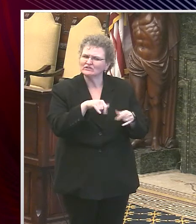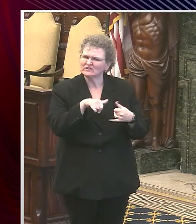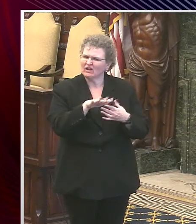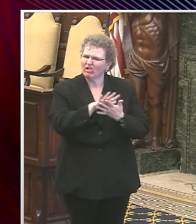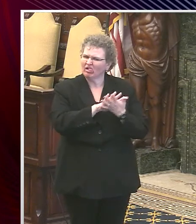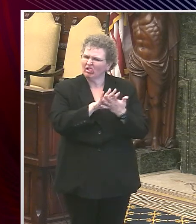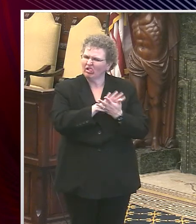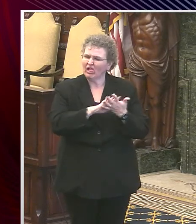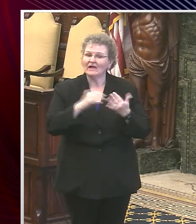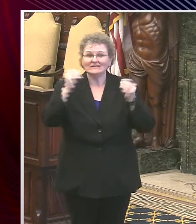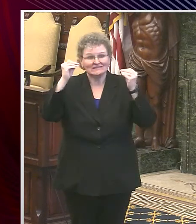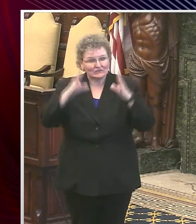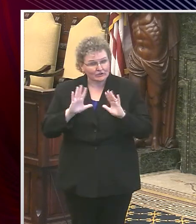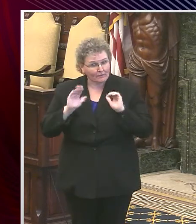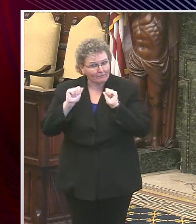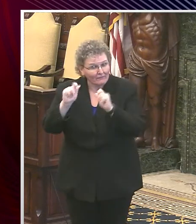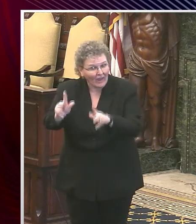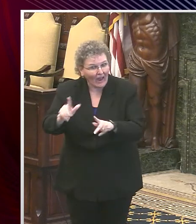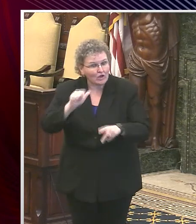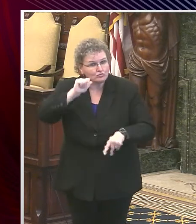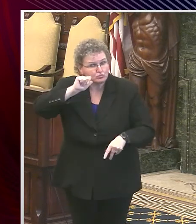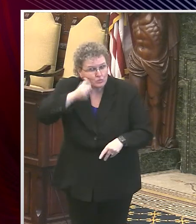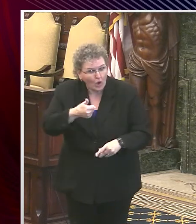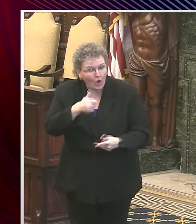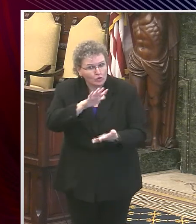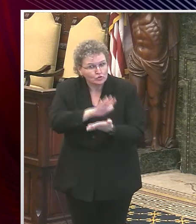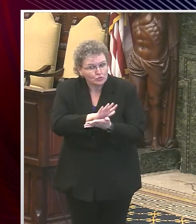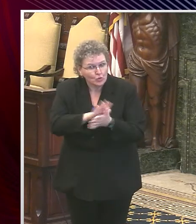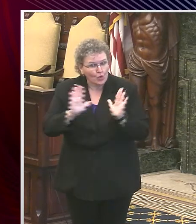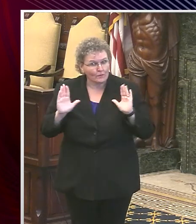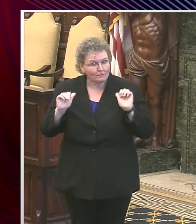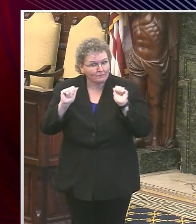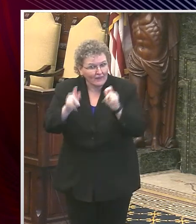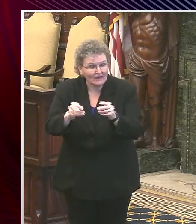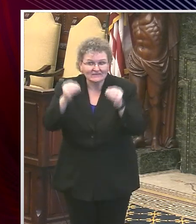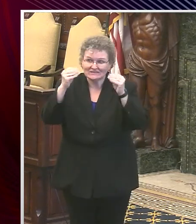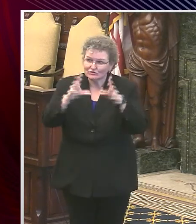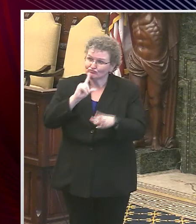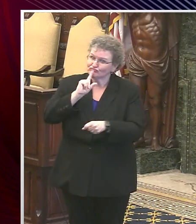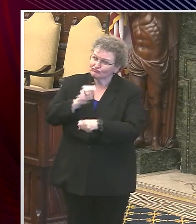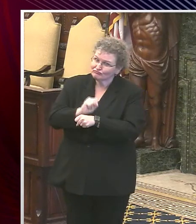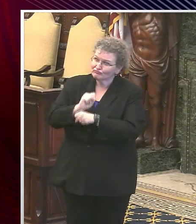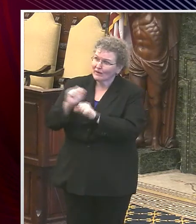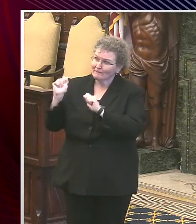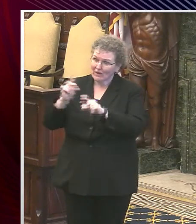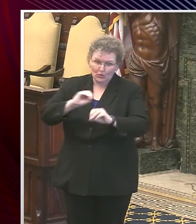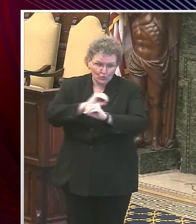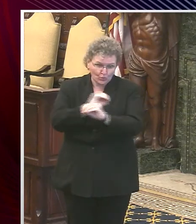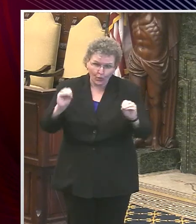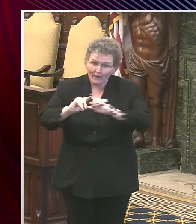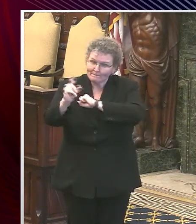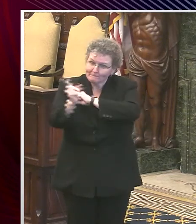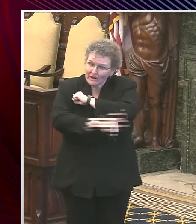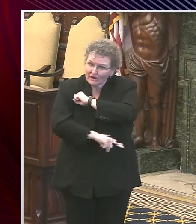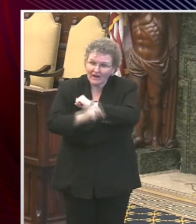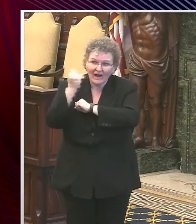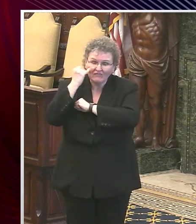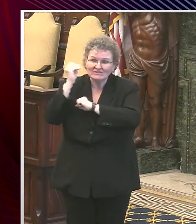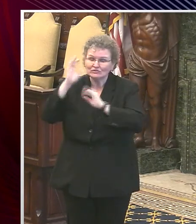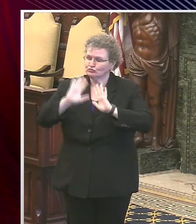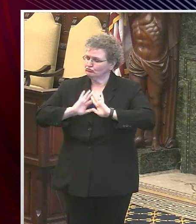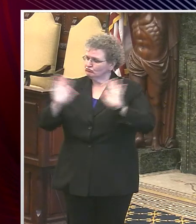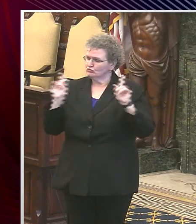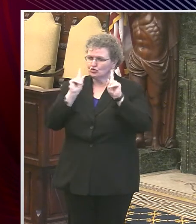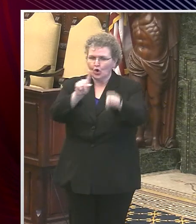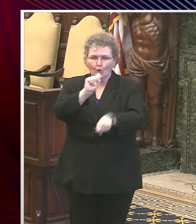to return will come back tomorrow. Can you give your word that teachers will not be punished if they don't show up to work tomorrow? Well, first of all,